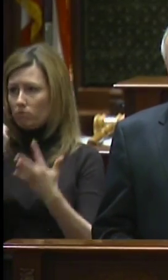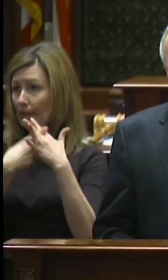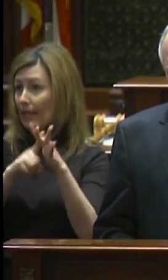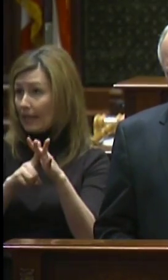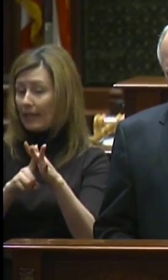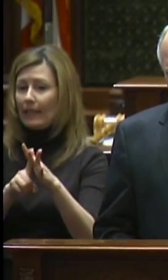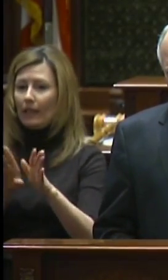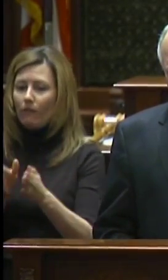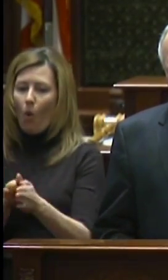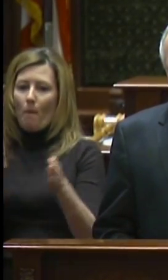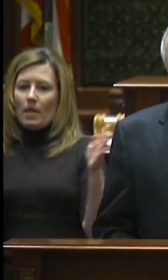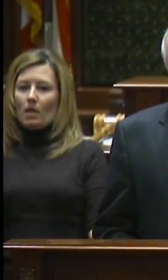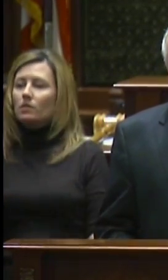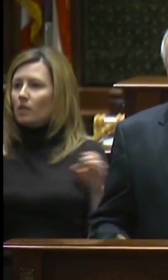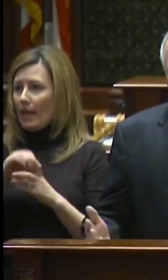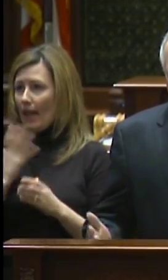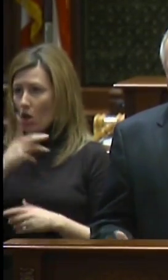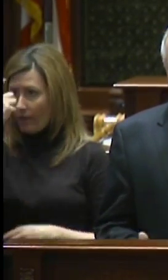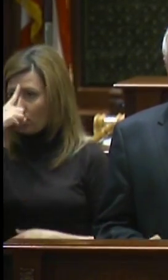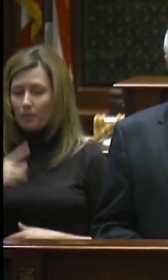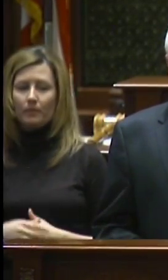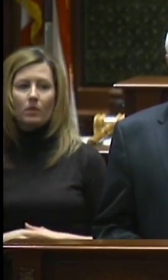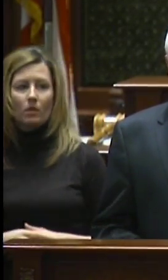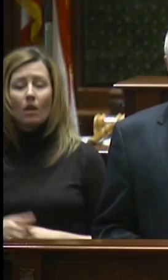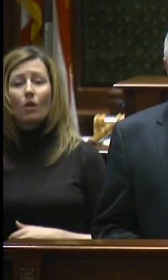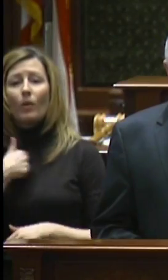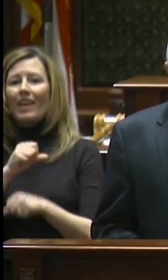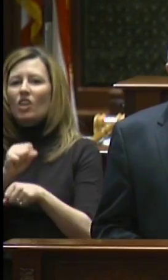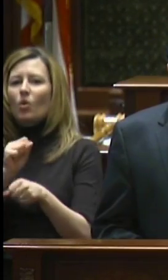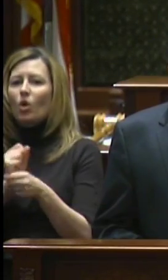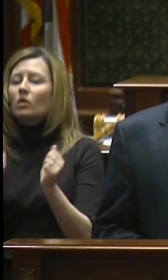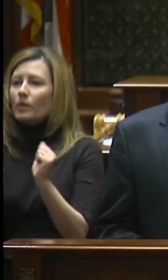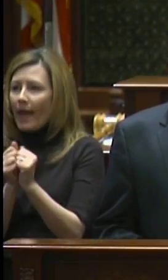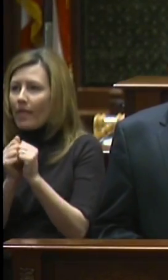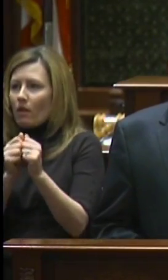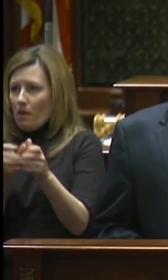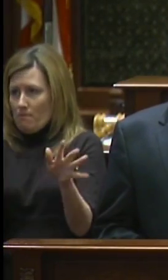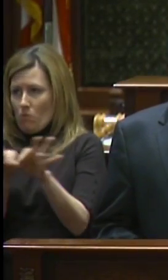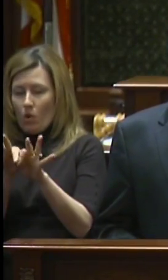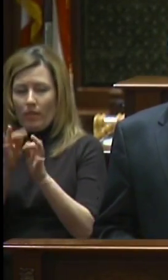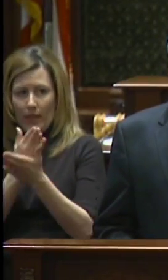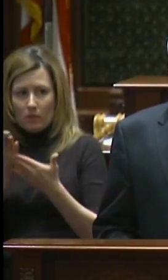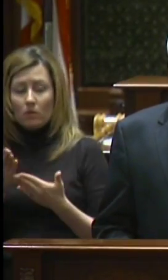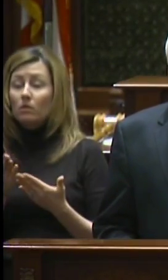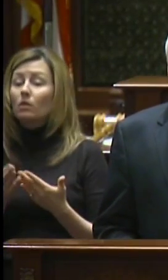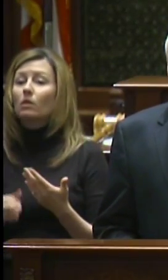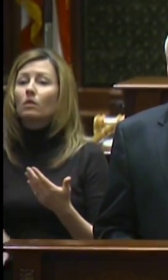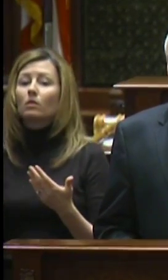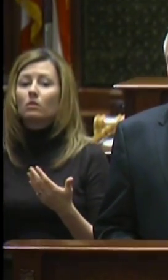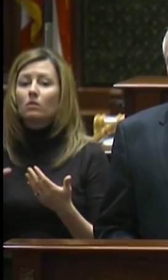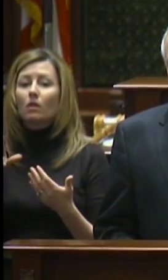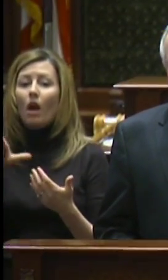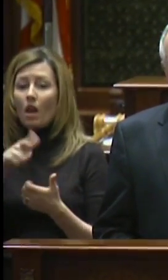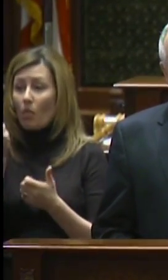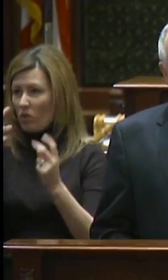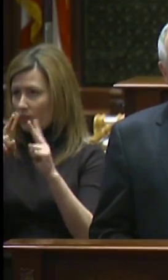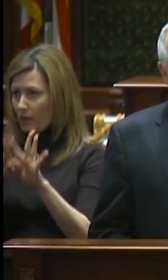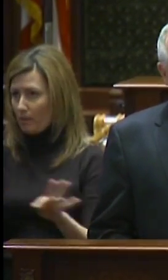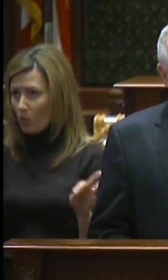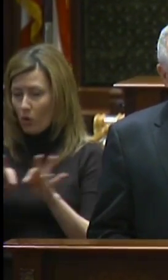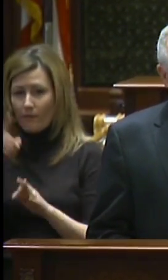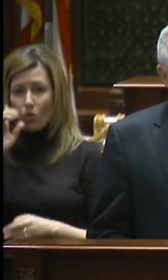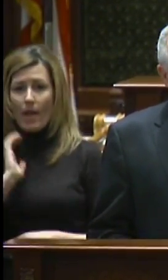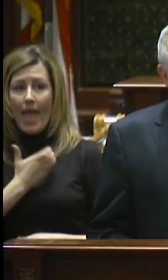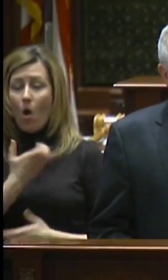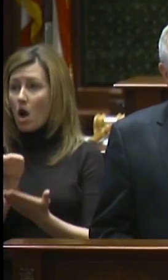of openness in our government. We had to work together on all kinds of important tasks, one of which, a very important one that's important for